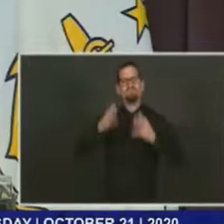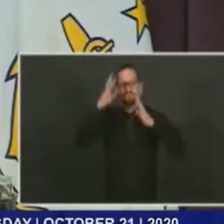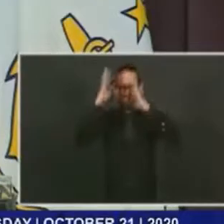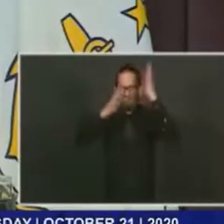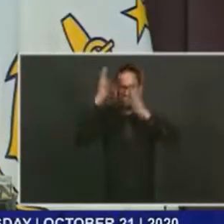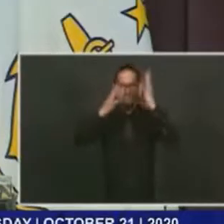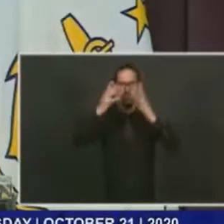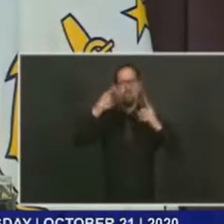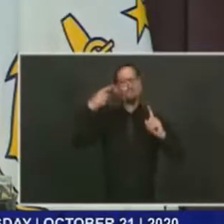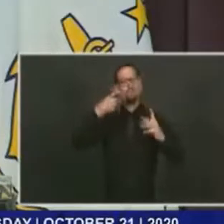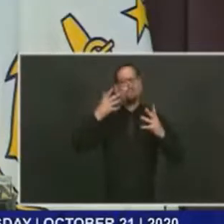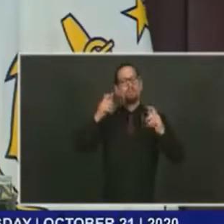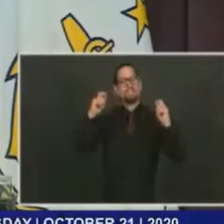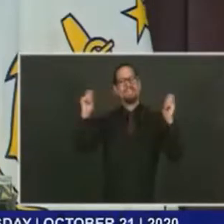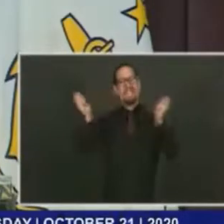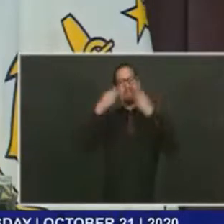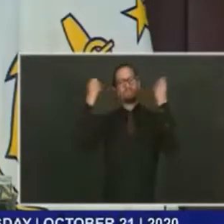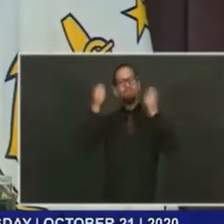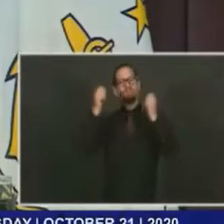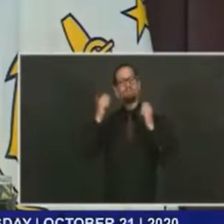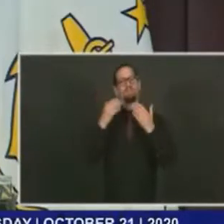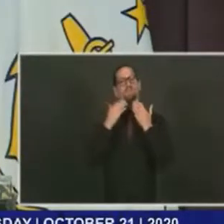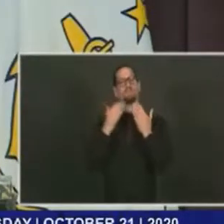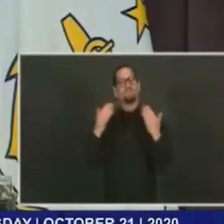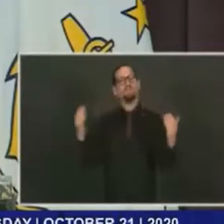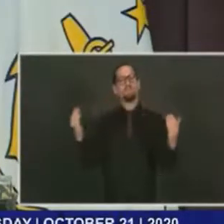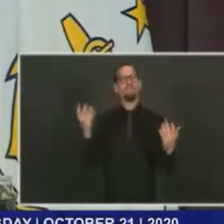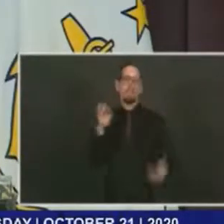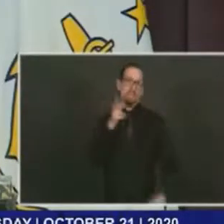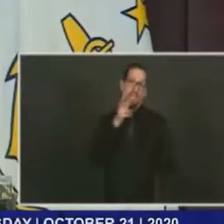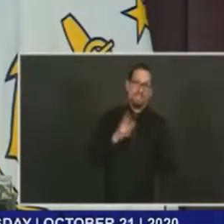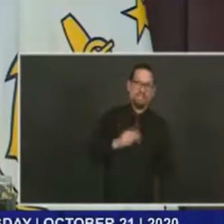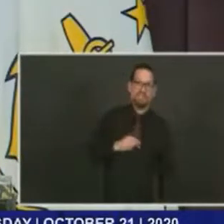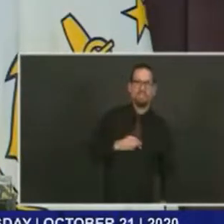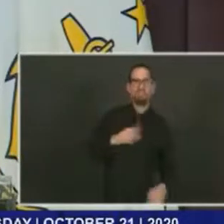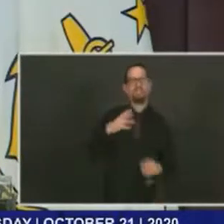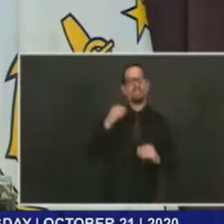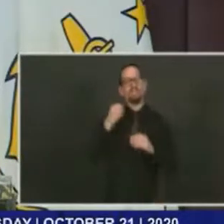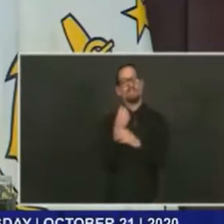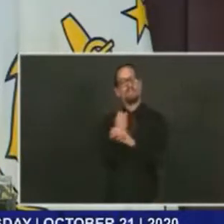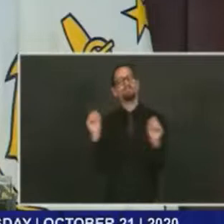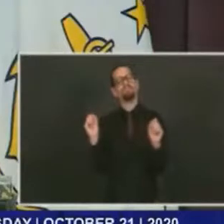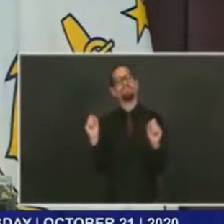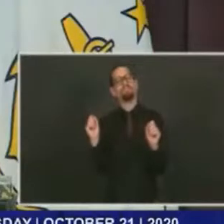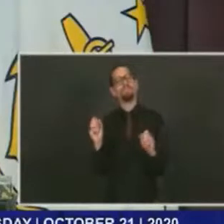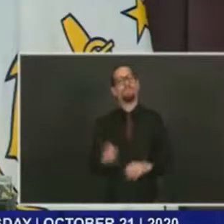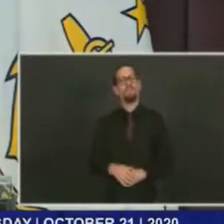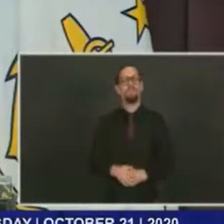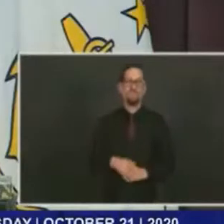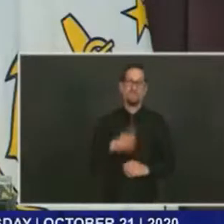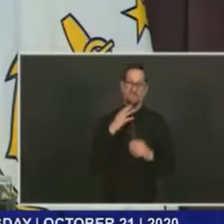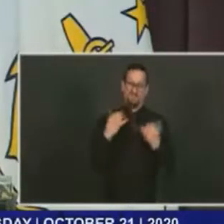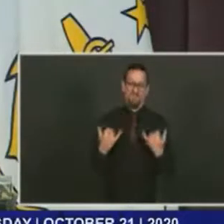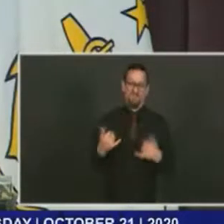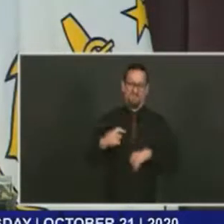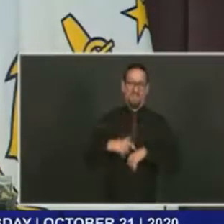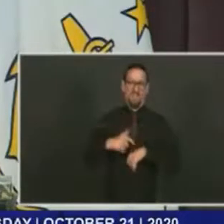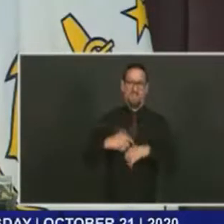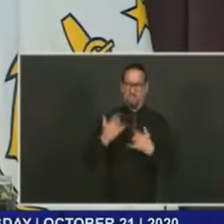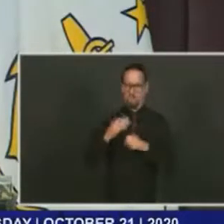time, but be ultra safe since we're not in a good spot right now as it relates to coronavirus.